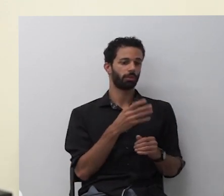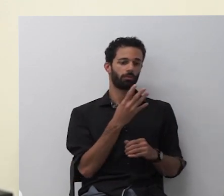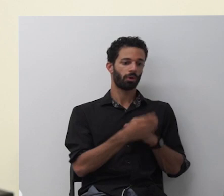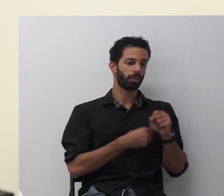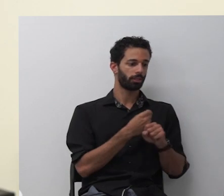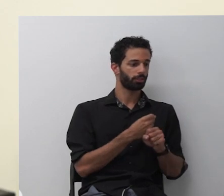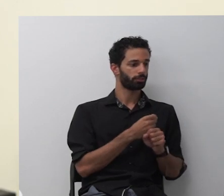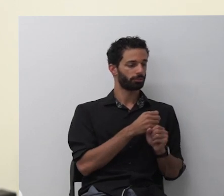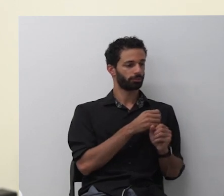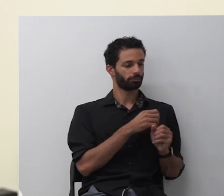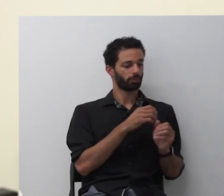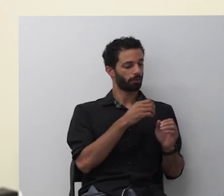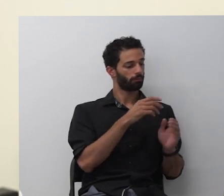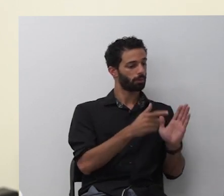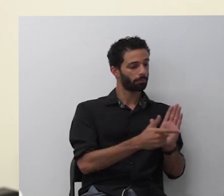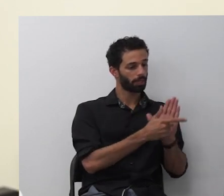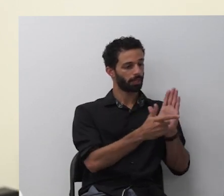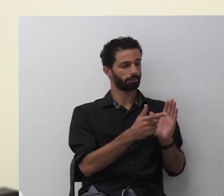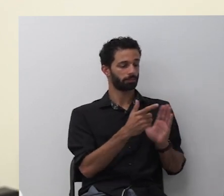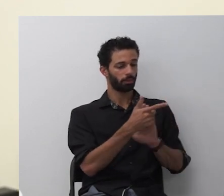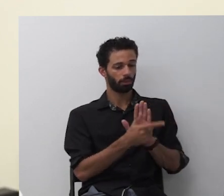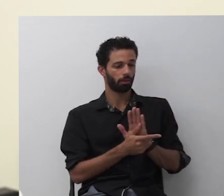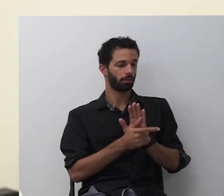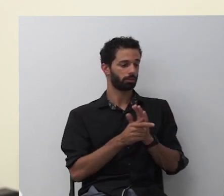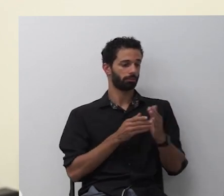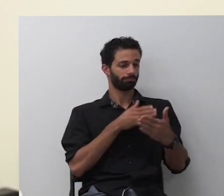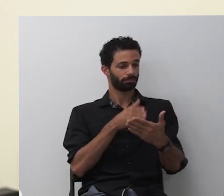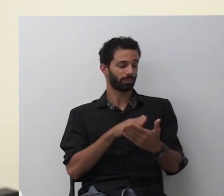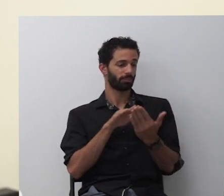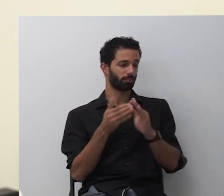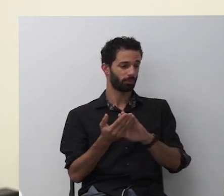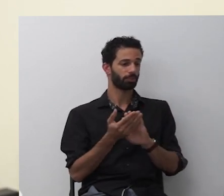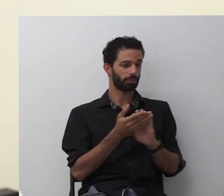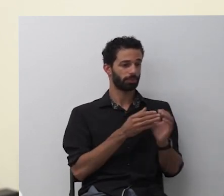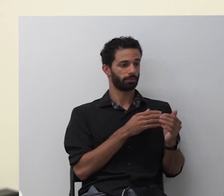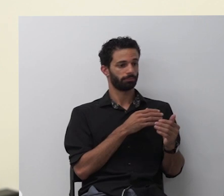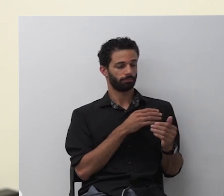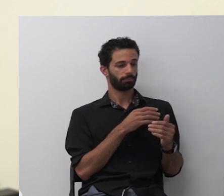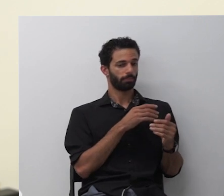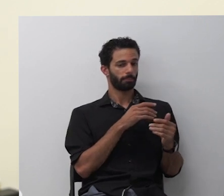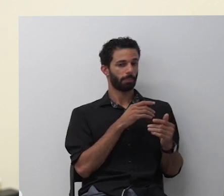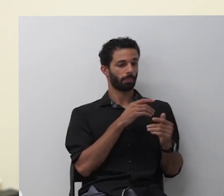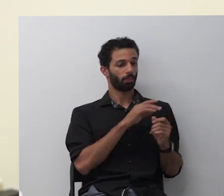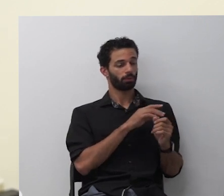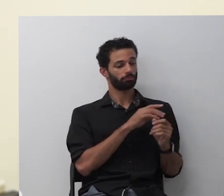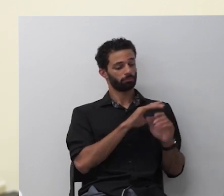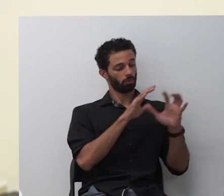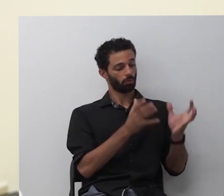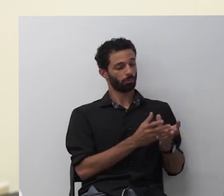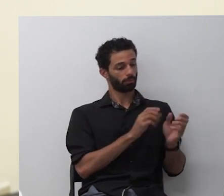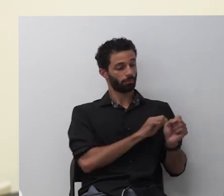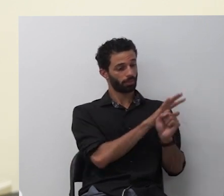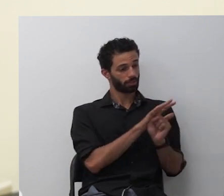bans, walls, and raids against communities. The global pandemic has exposed the weaknesses of public